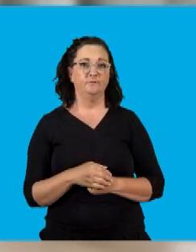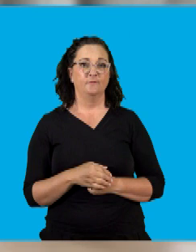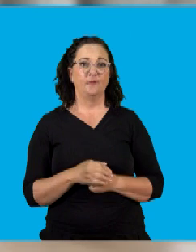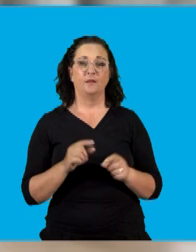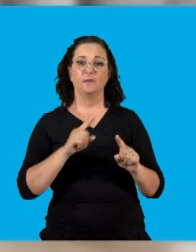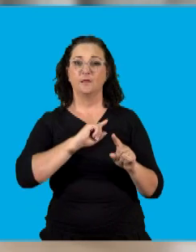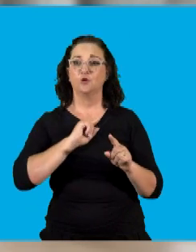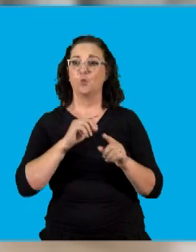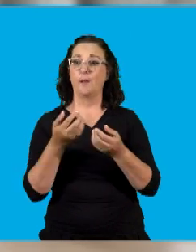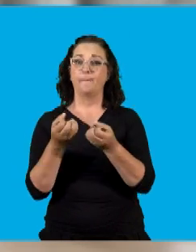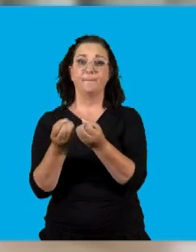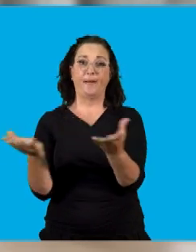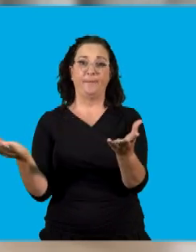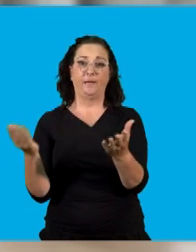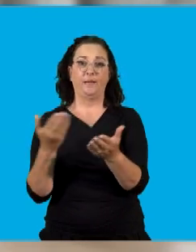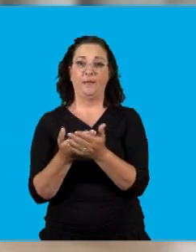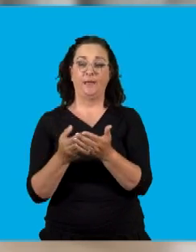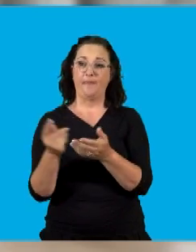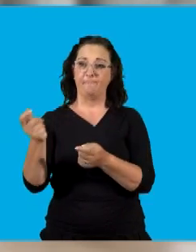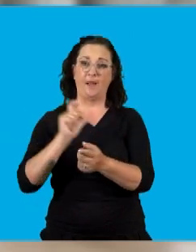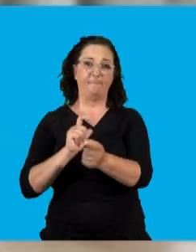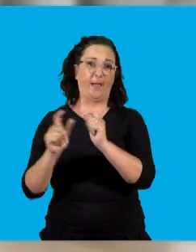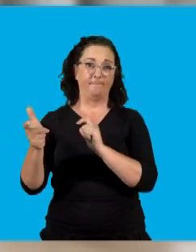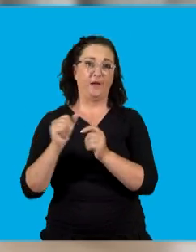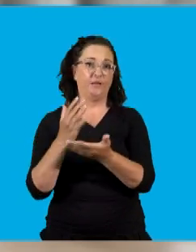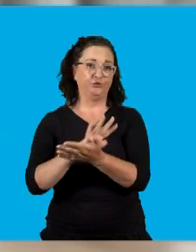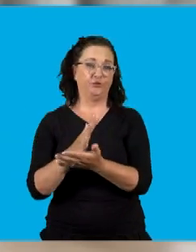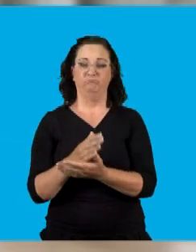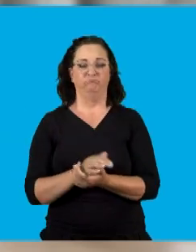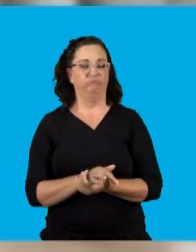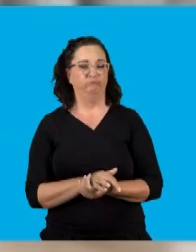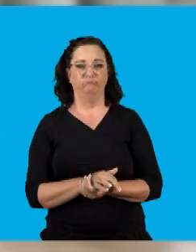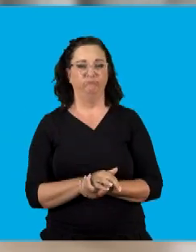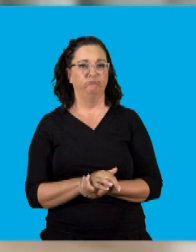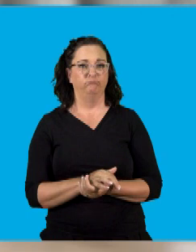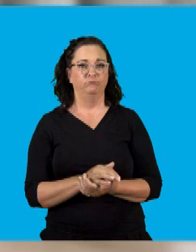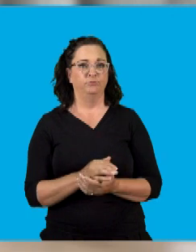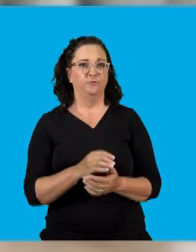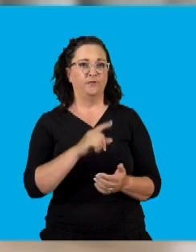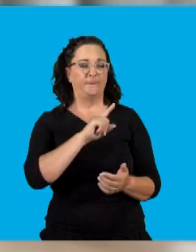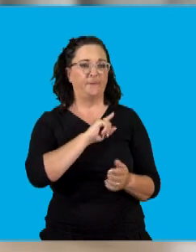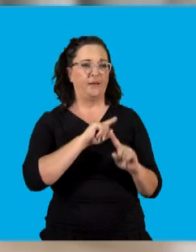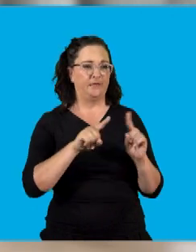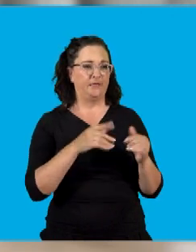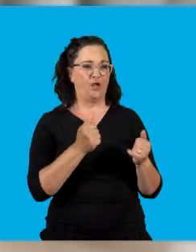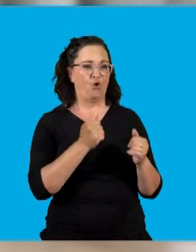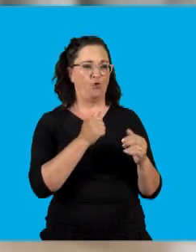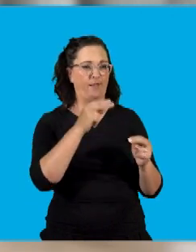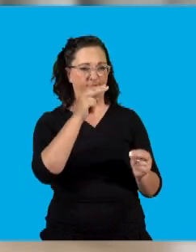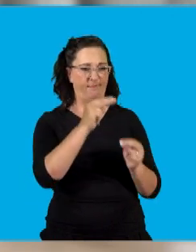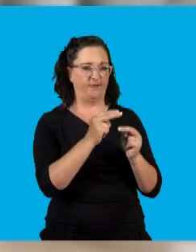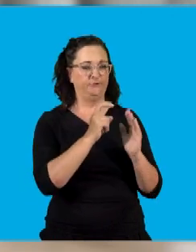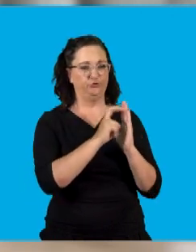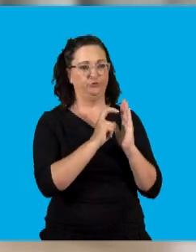they do not offer their shares to the public, and they have less restrictions or operational restrictions